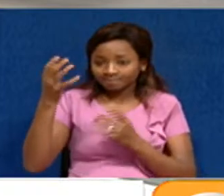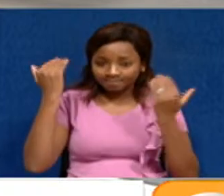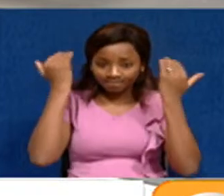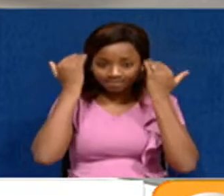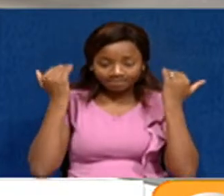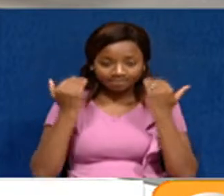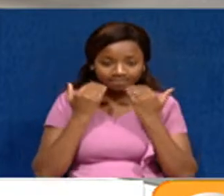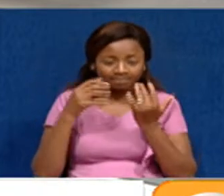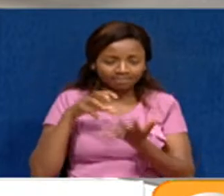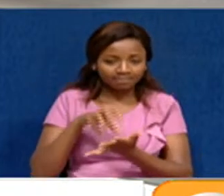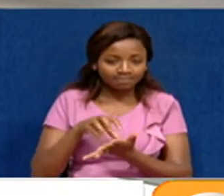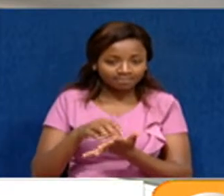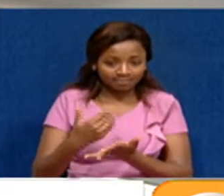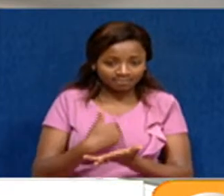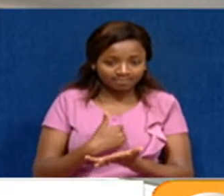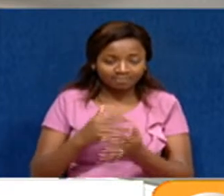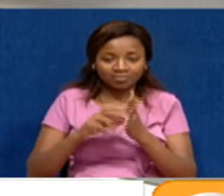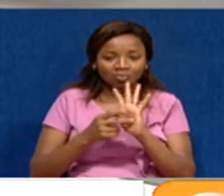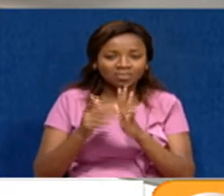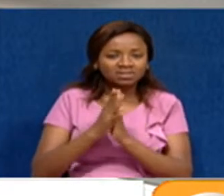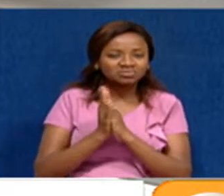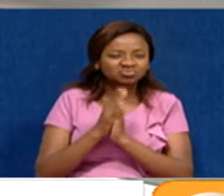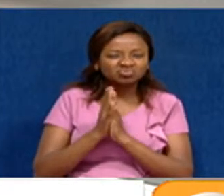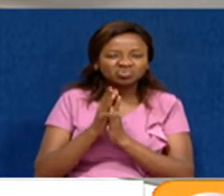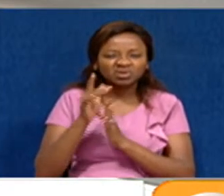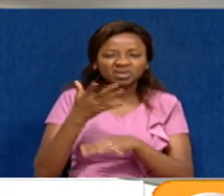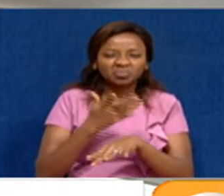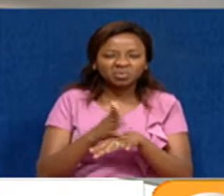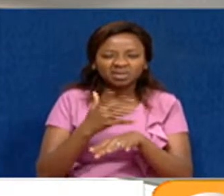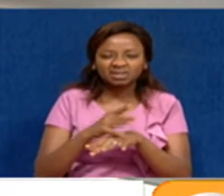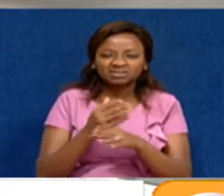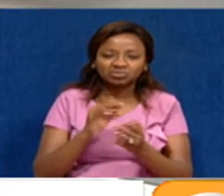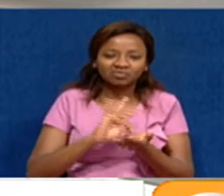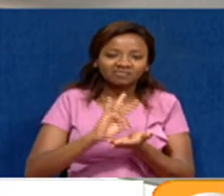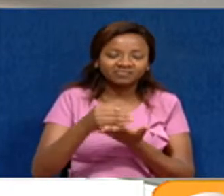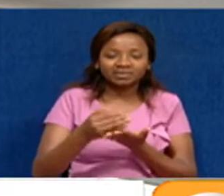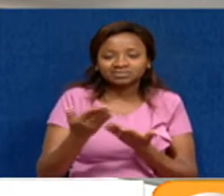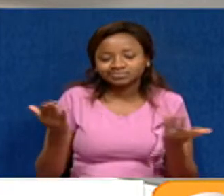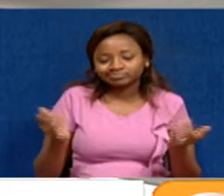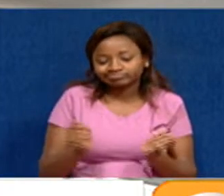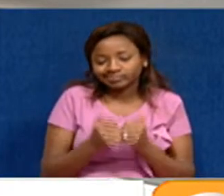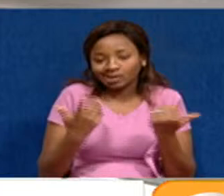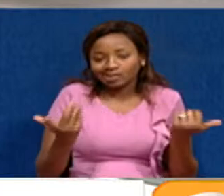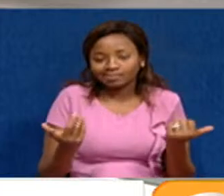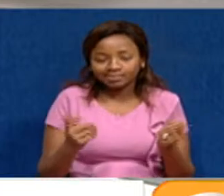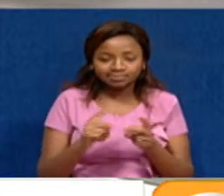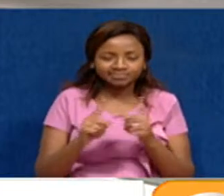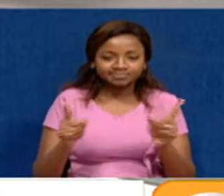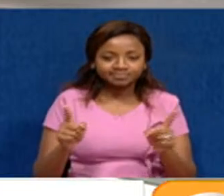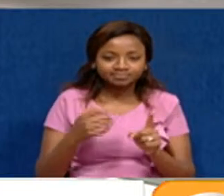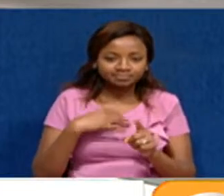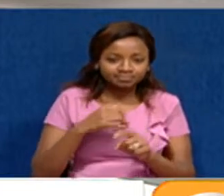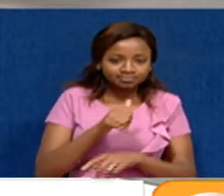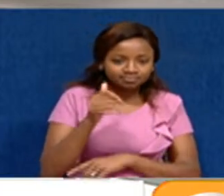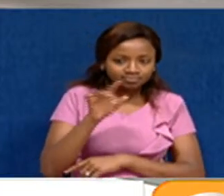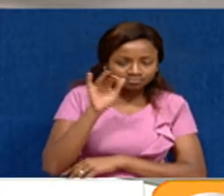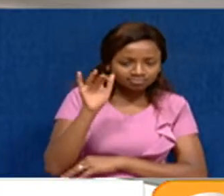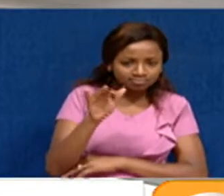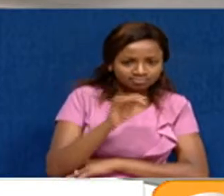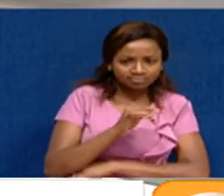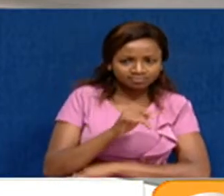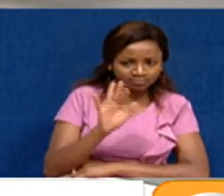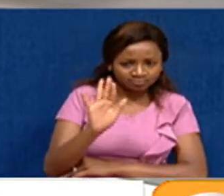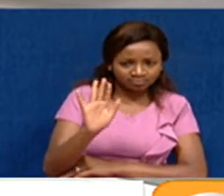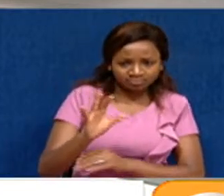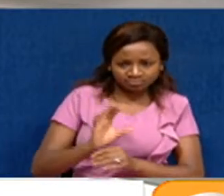So allegation of funds or not, we are where we are. I guess my other question to you then would be, your committee has been advising